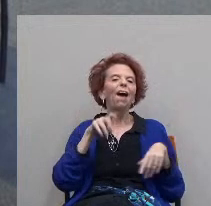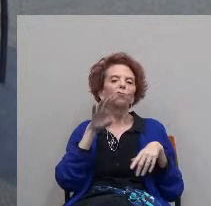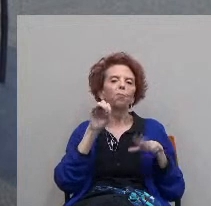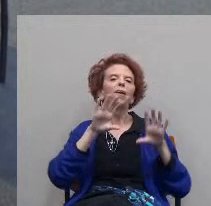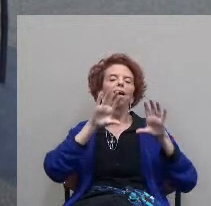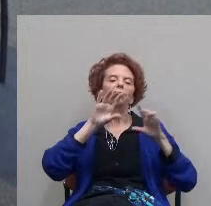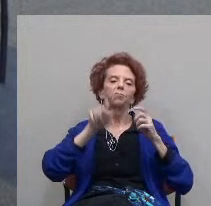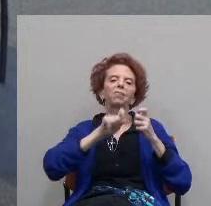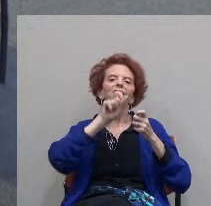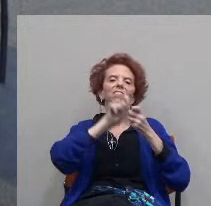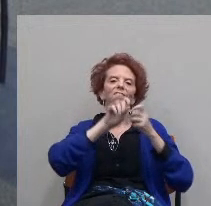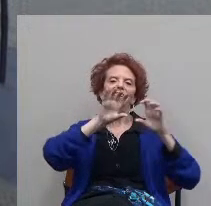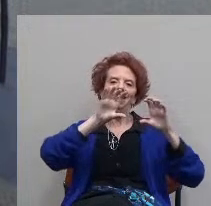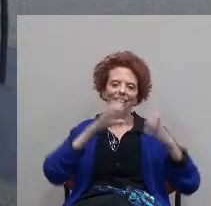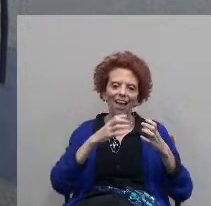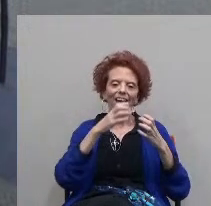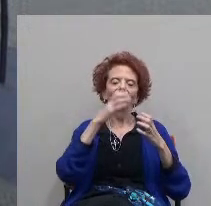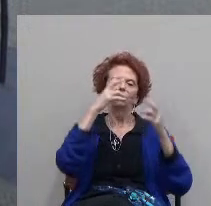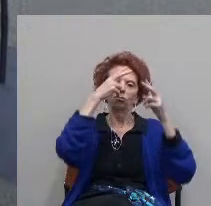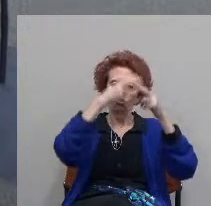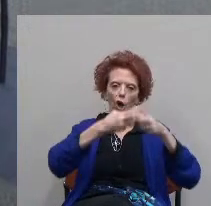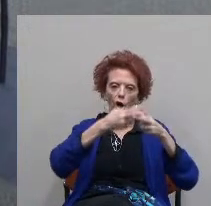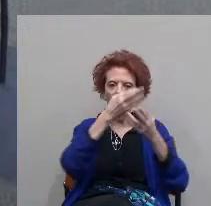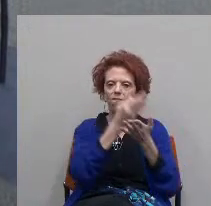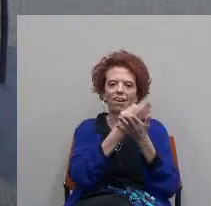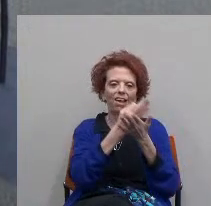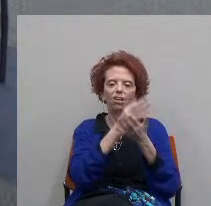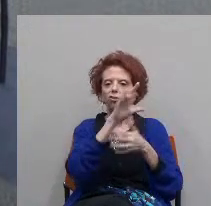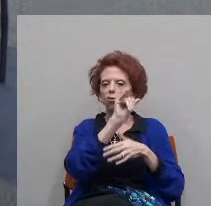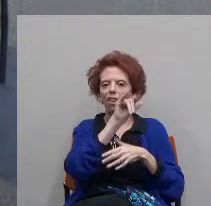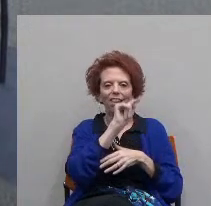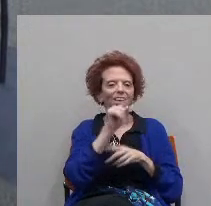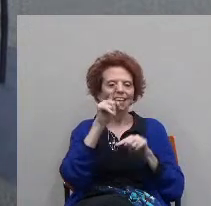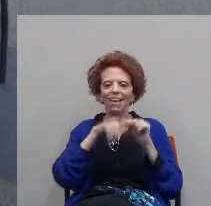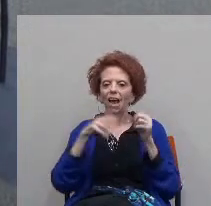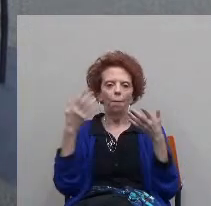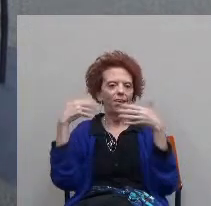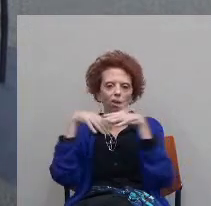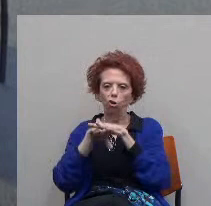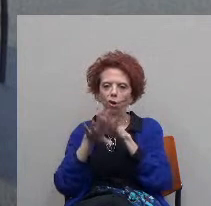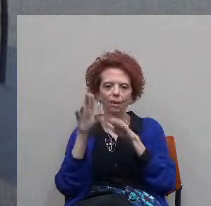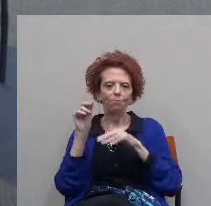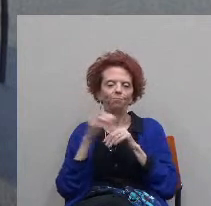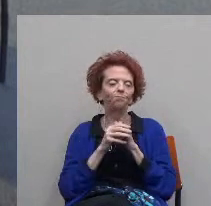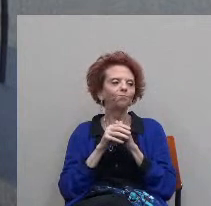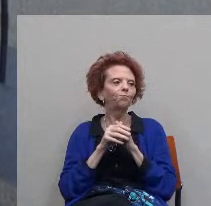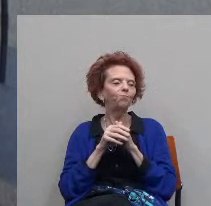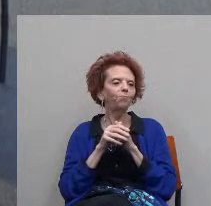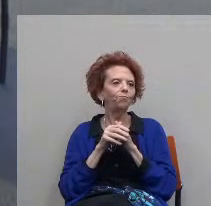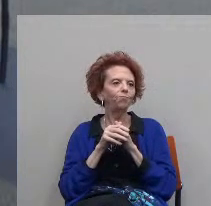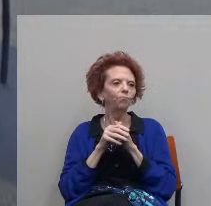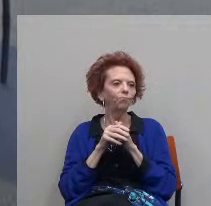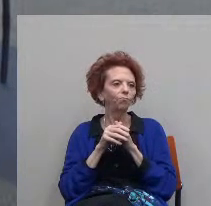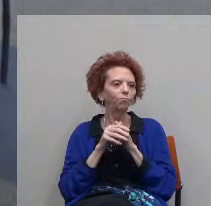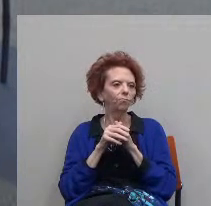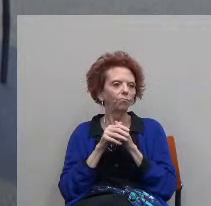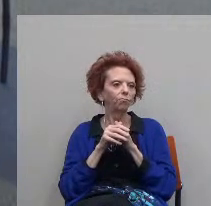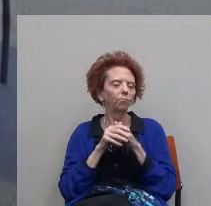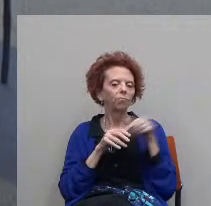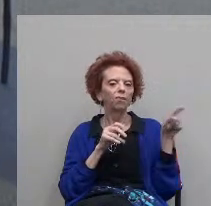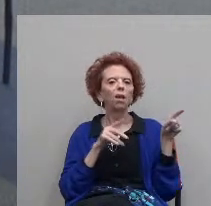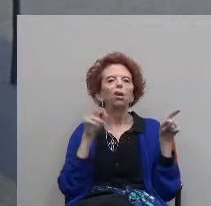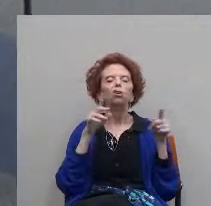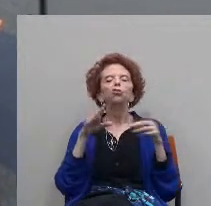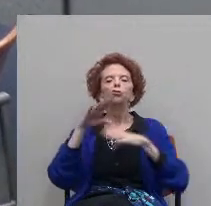have to be a class specifically on financial literacy. It could not be integrated. Got it, thank you. Dr. Davis. You mean to satisfy?